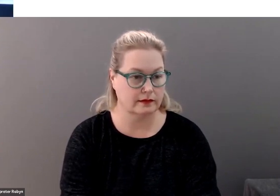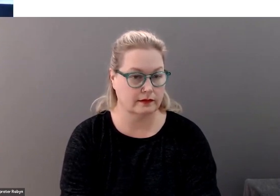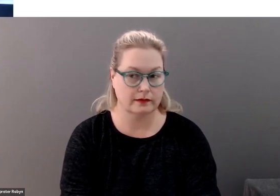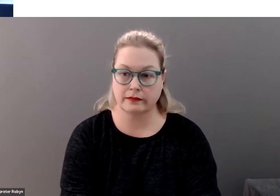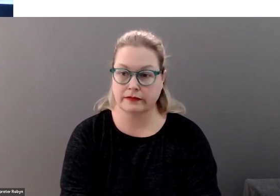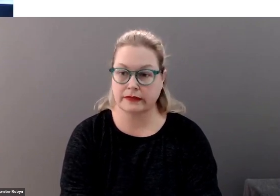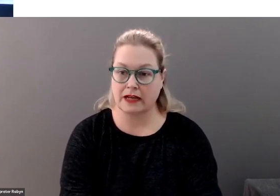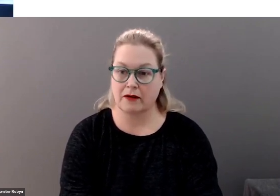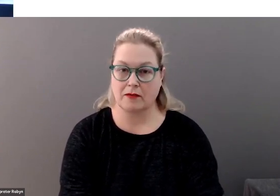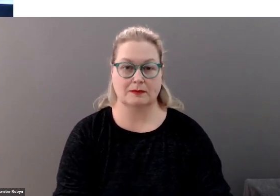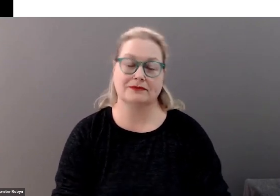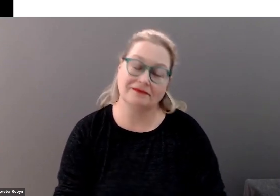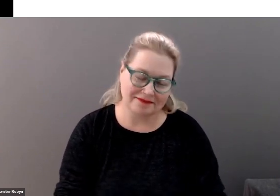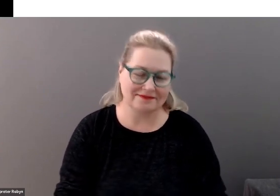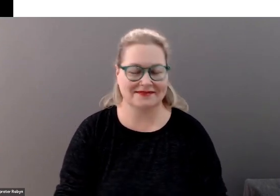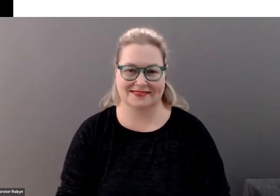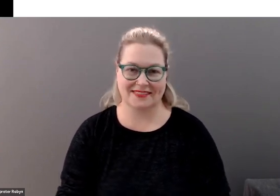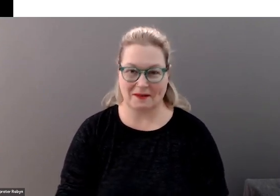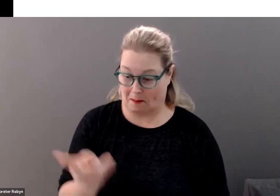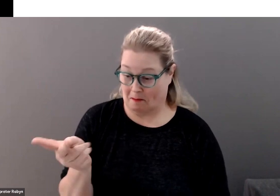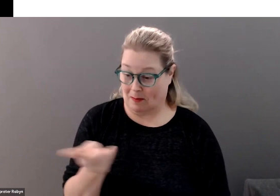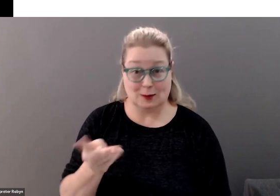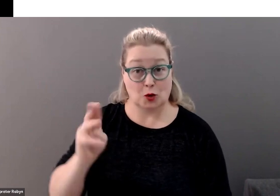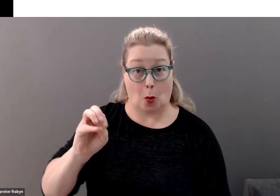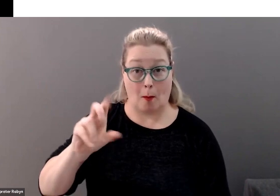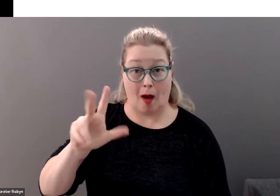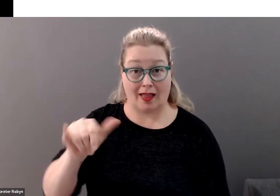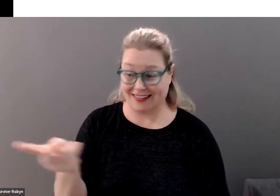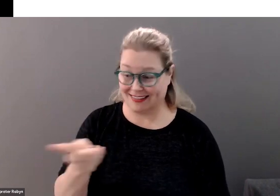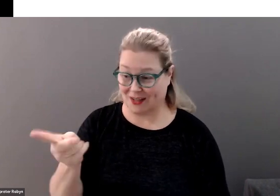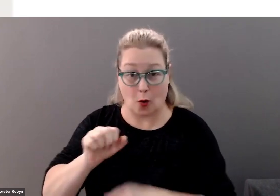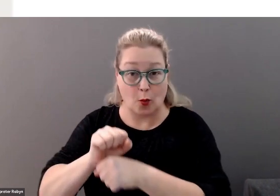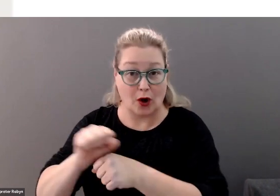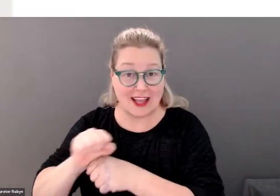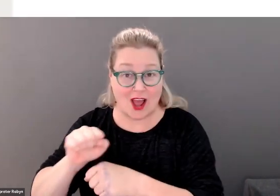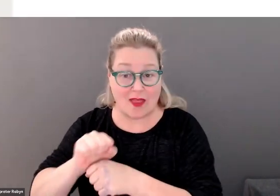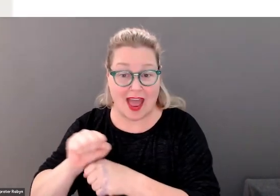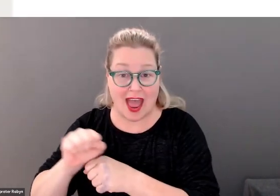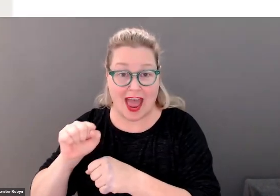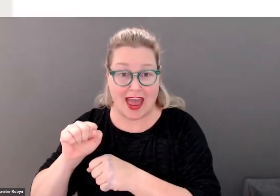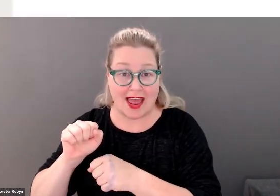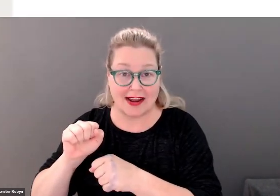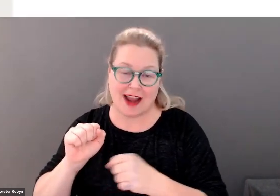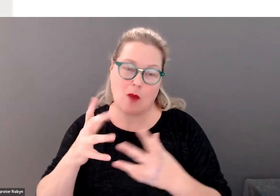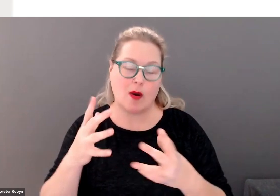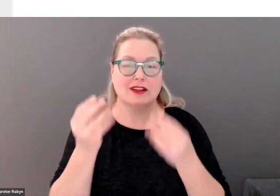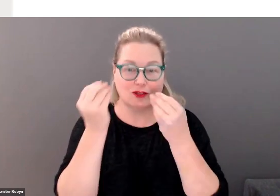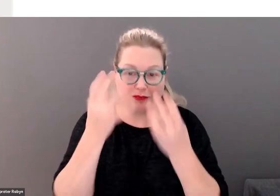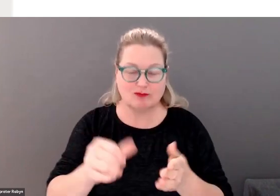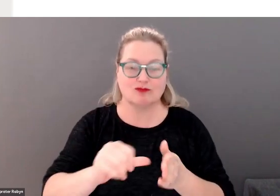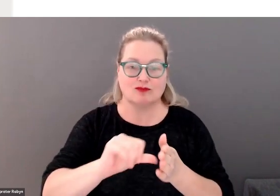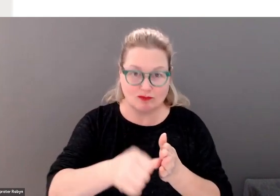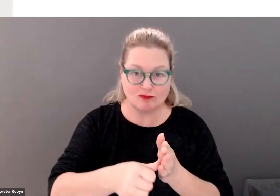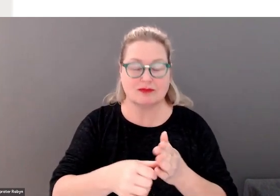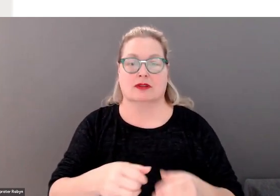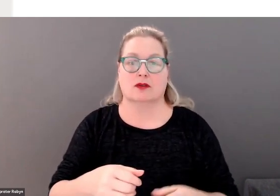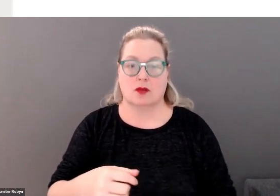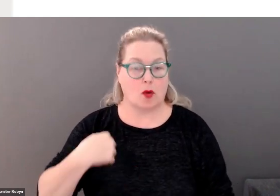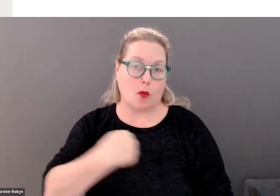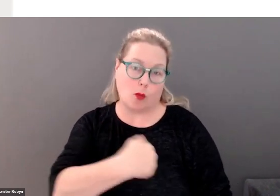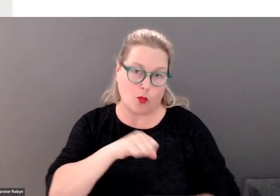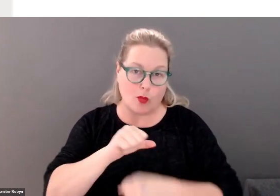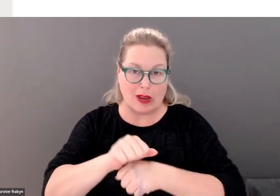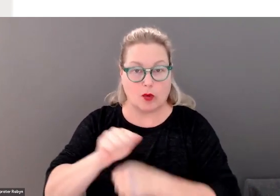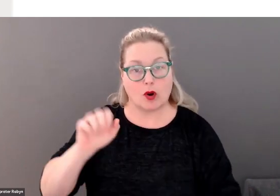While the Mollies are working on that, there we go. I was just gonna flag we'll work with Allison and her team to